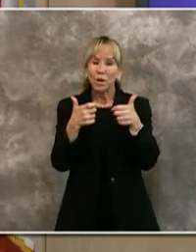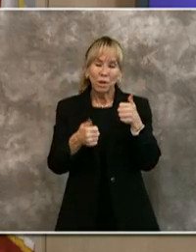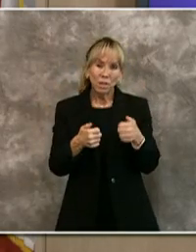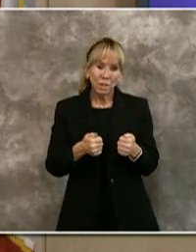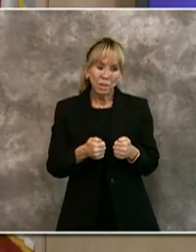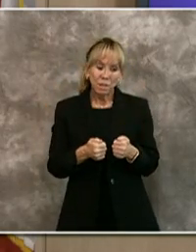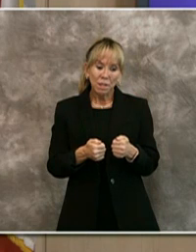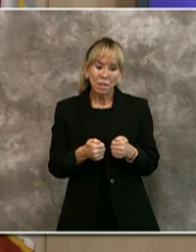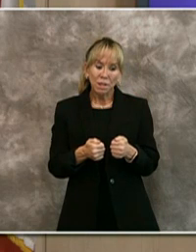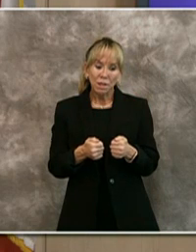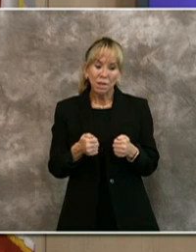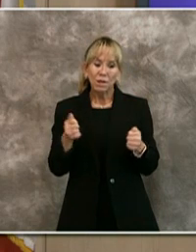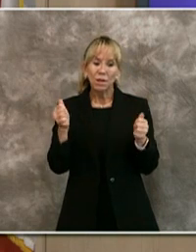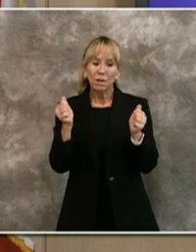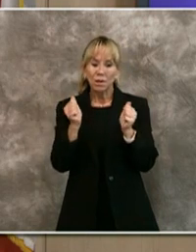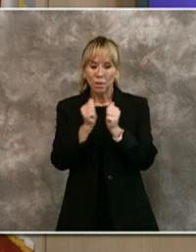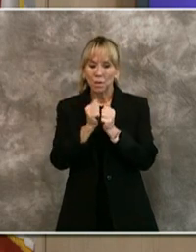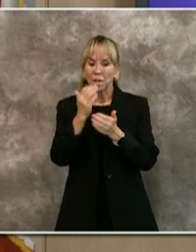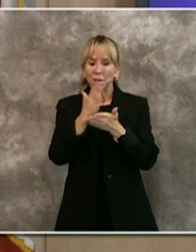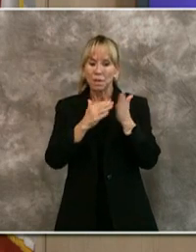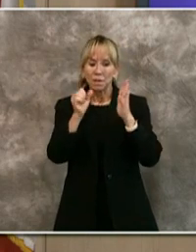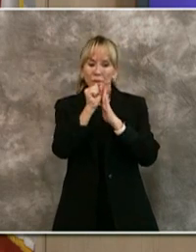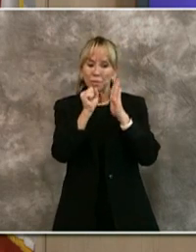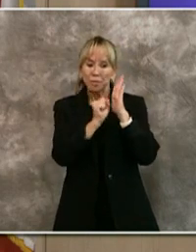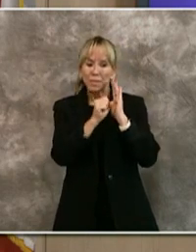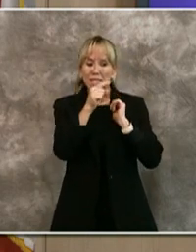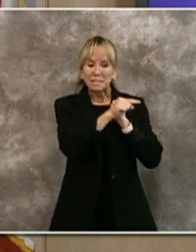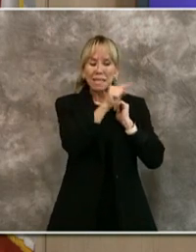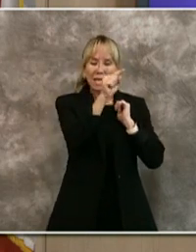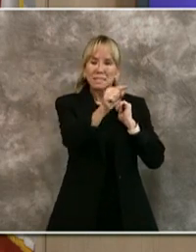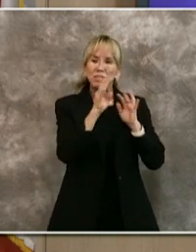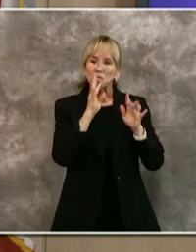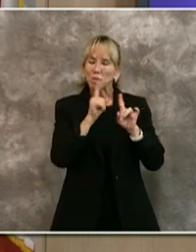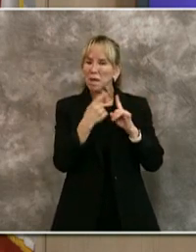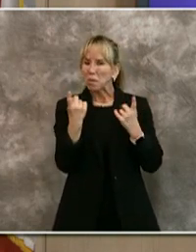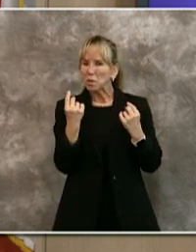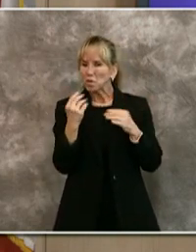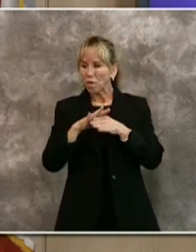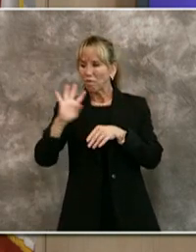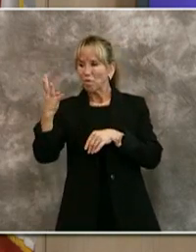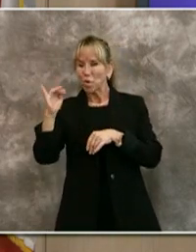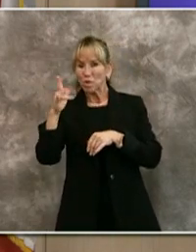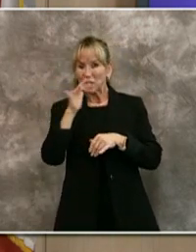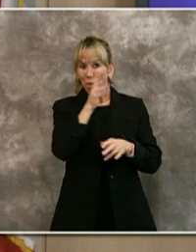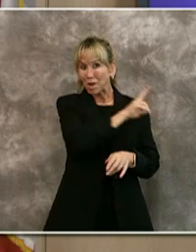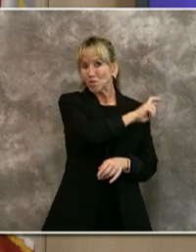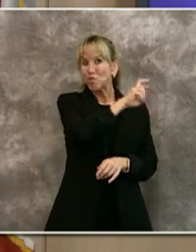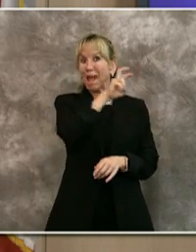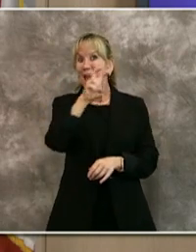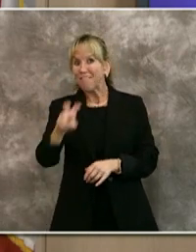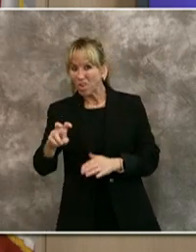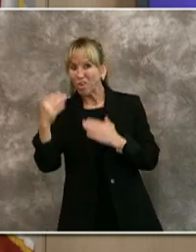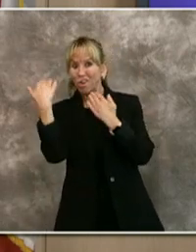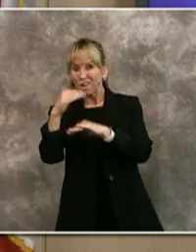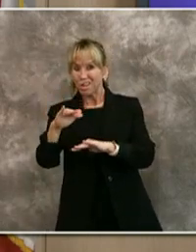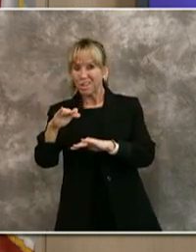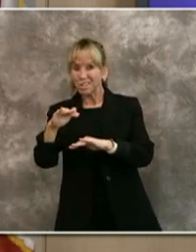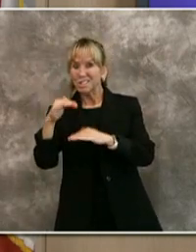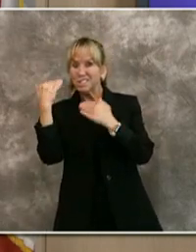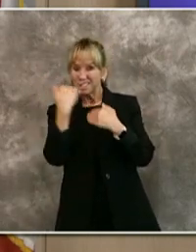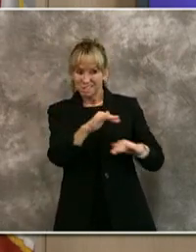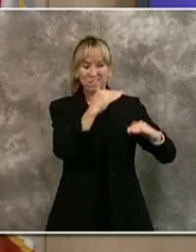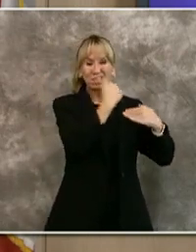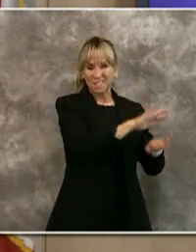dealing with actions on the part of a couple of states in regards to travelers over the 4th of July weekend. And Supervisor Fletcher will respond.